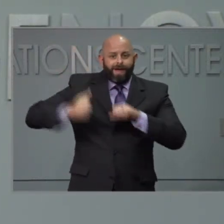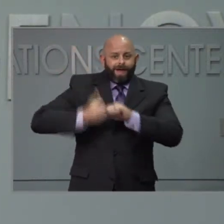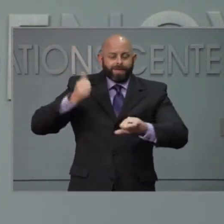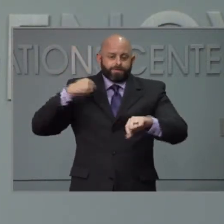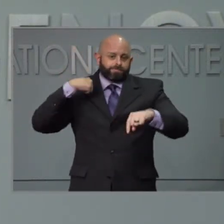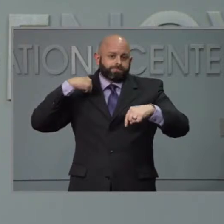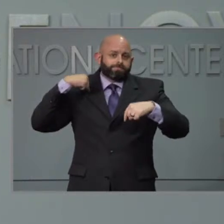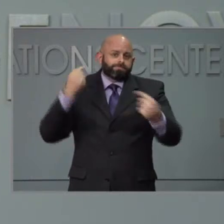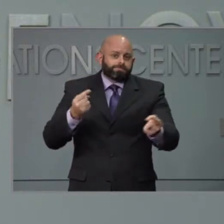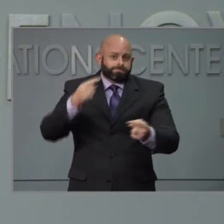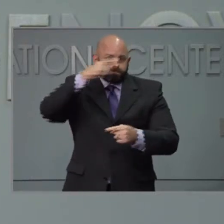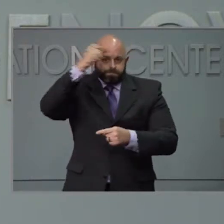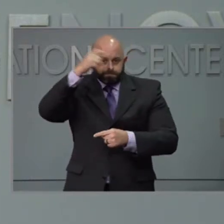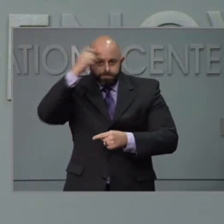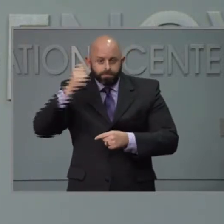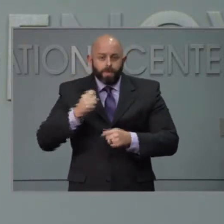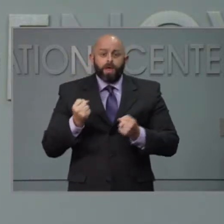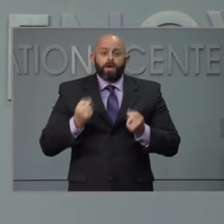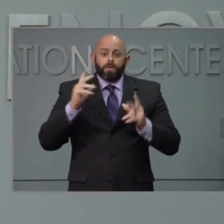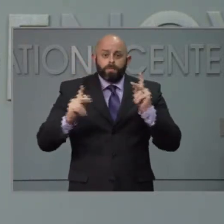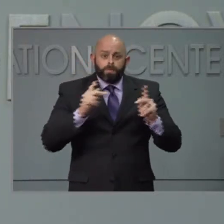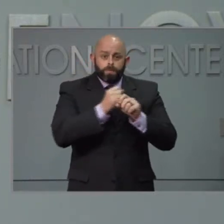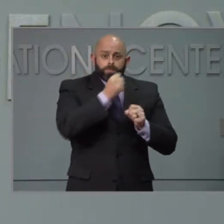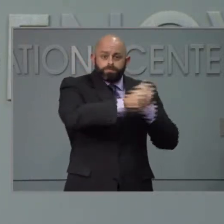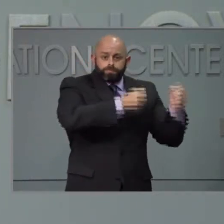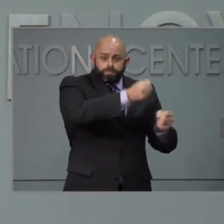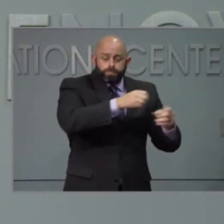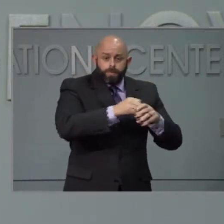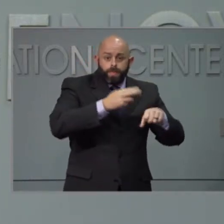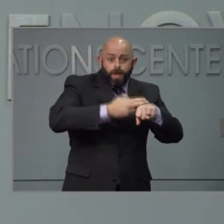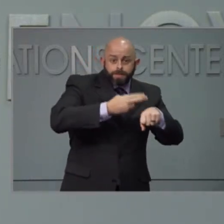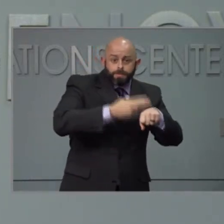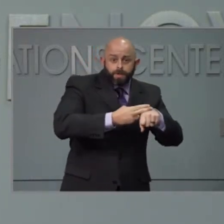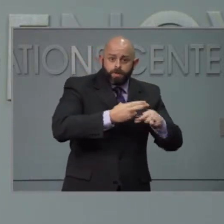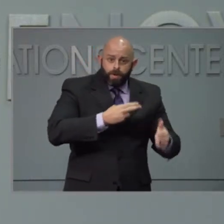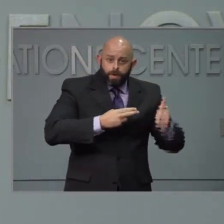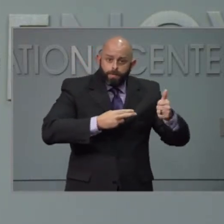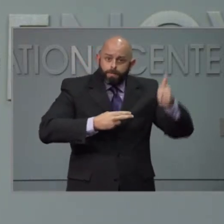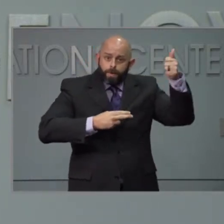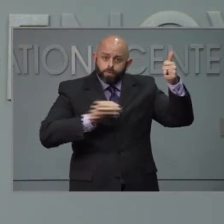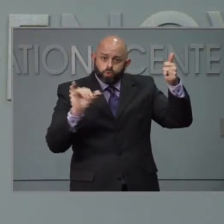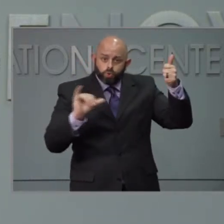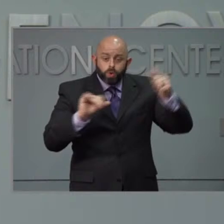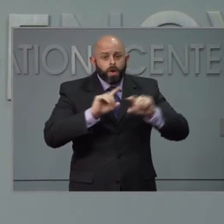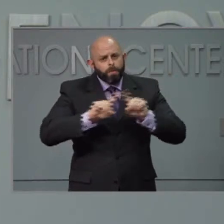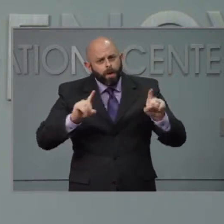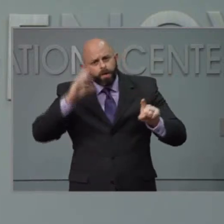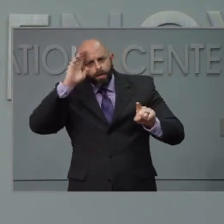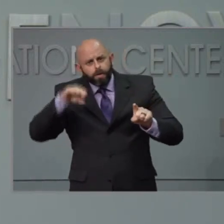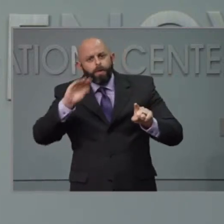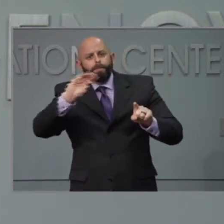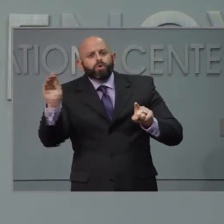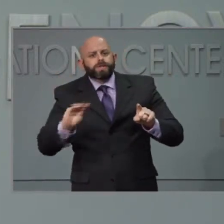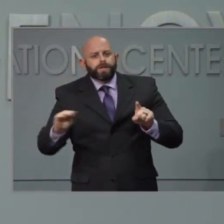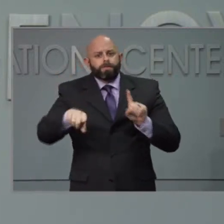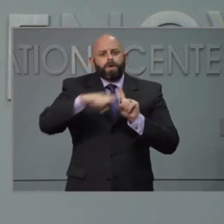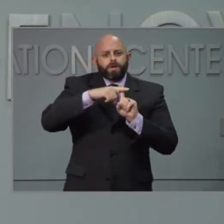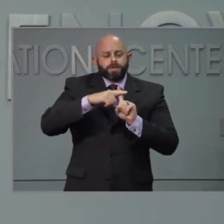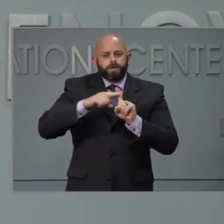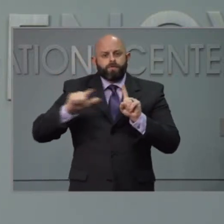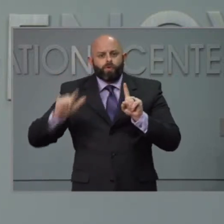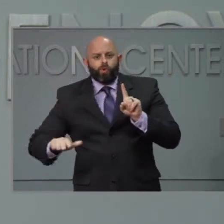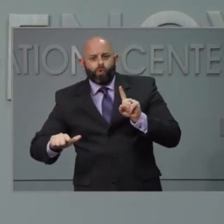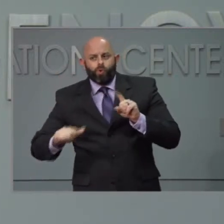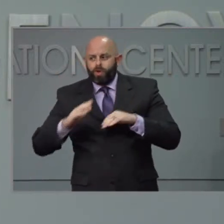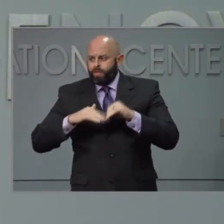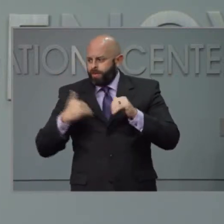we also see the percent of tests that are positive is lower than we were back in July. We saw the early surveillance warning